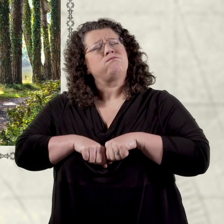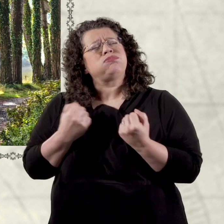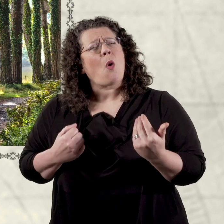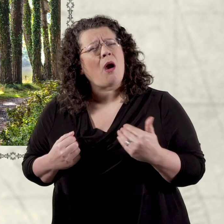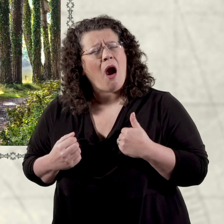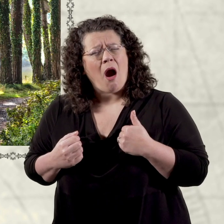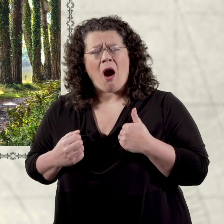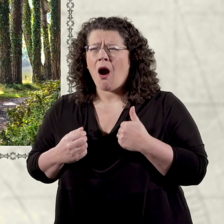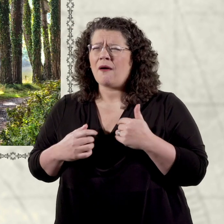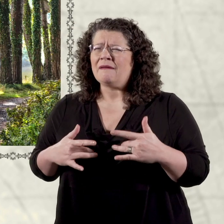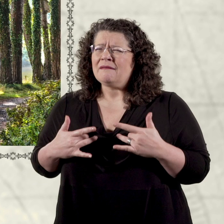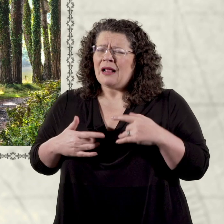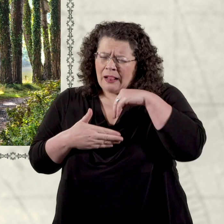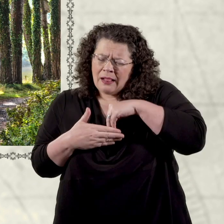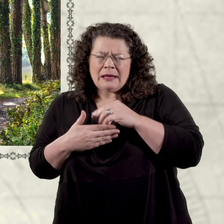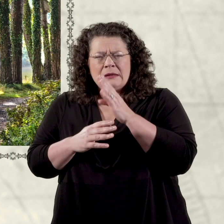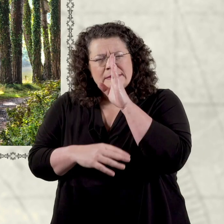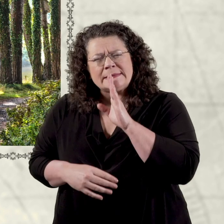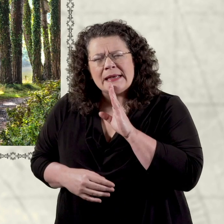realized that Maelon wasn't the one.